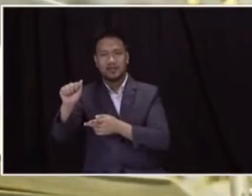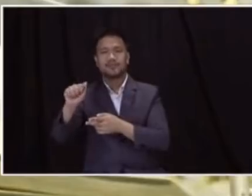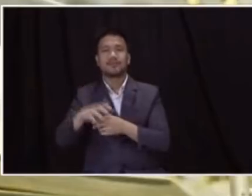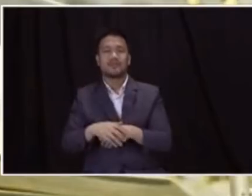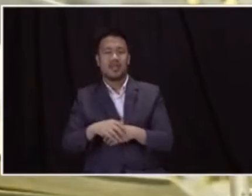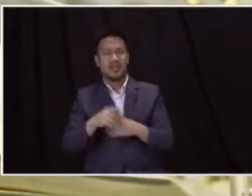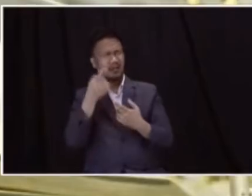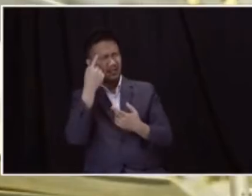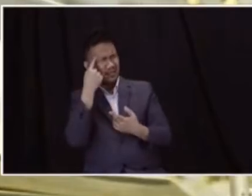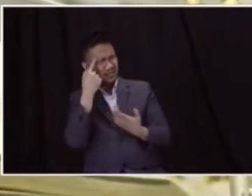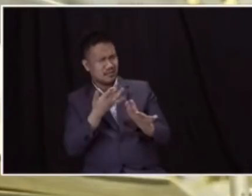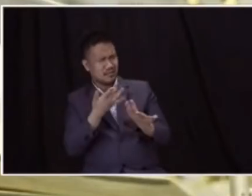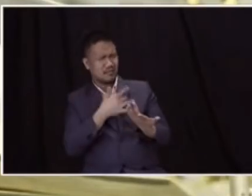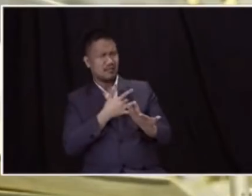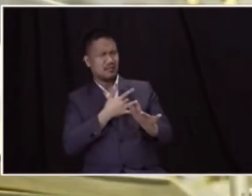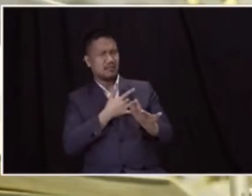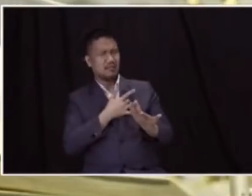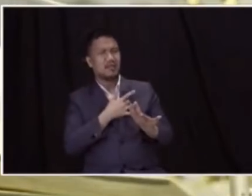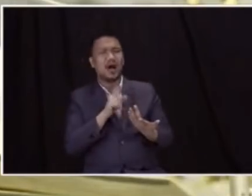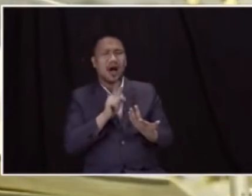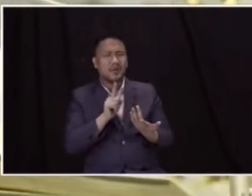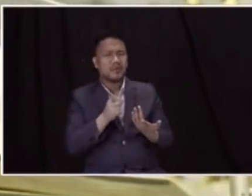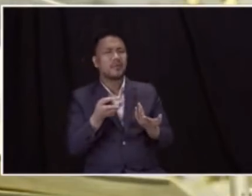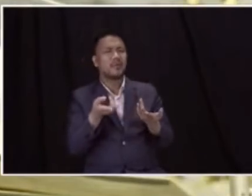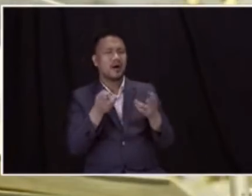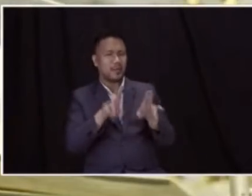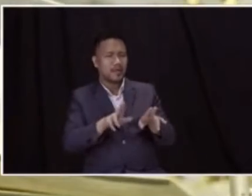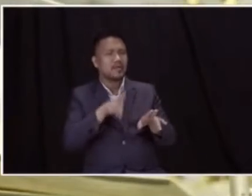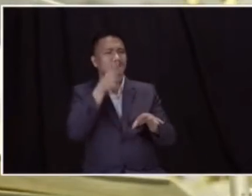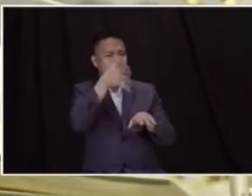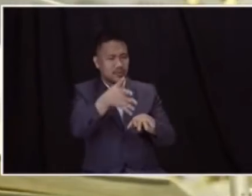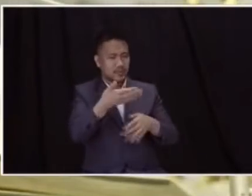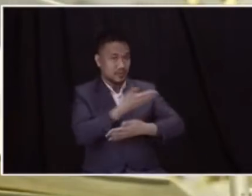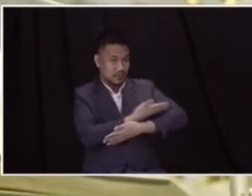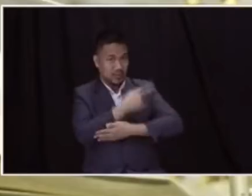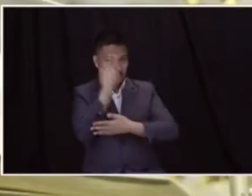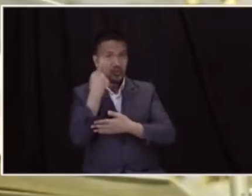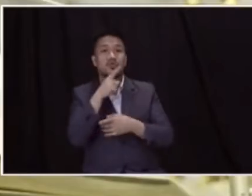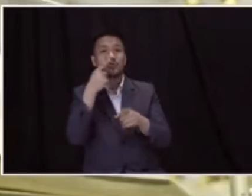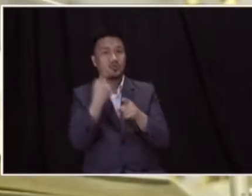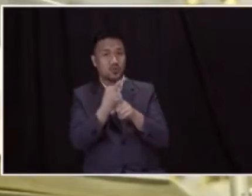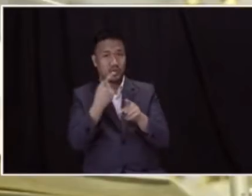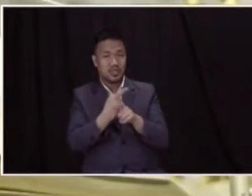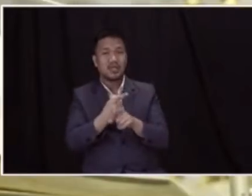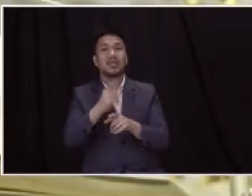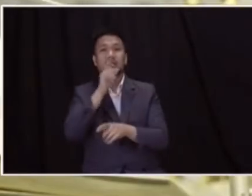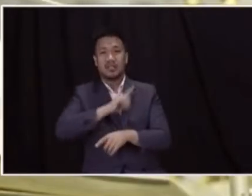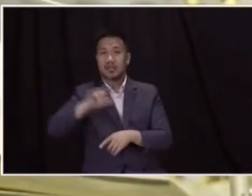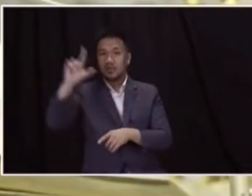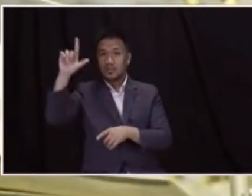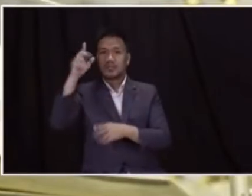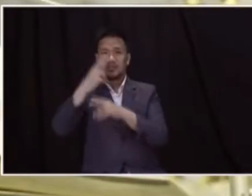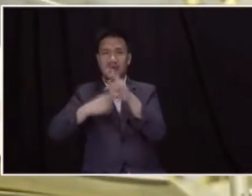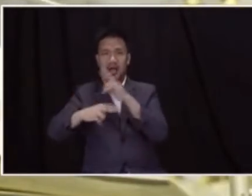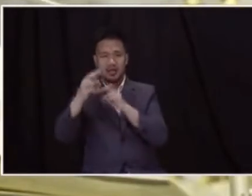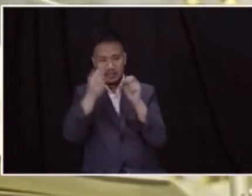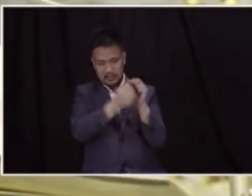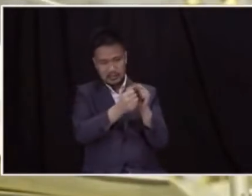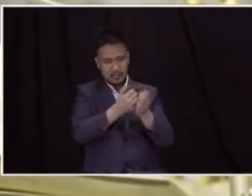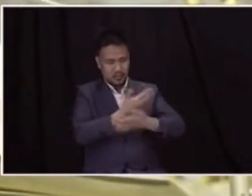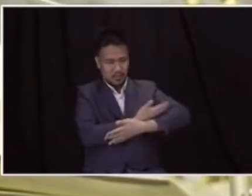be?" For surely the hand of the Lord was with him. The child grew and became strong in